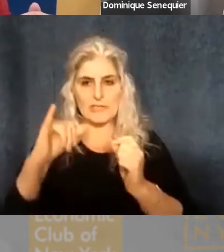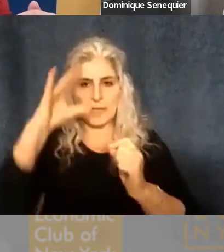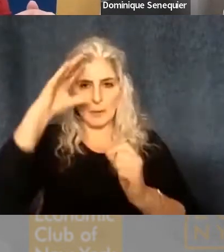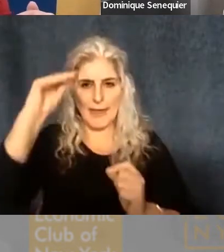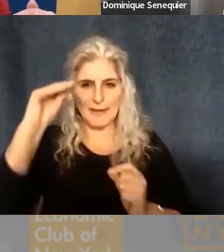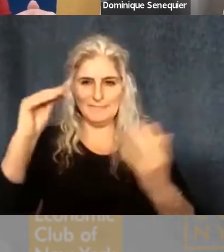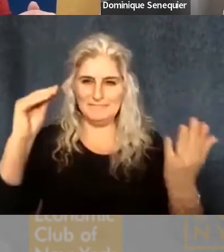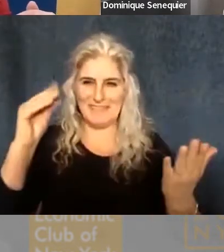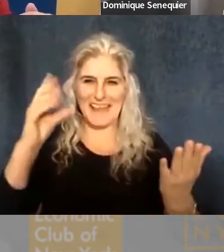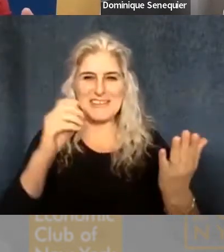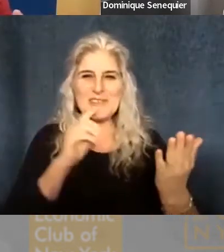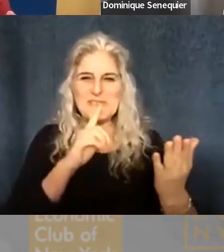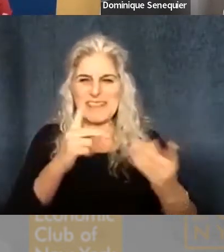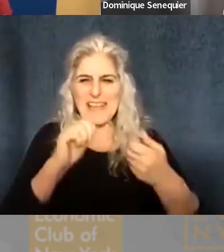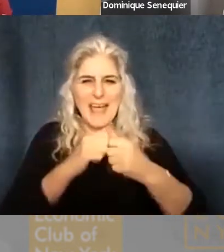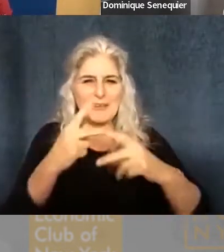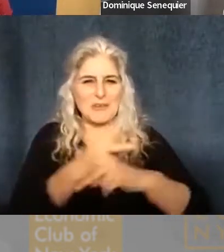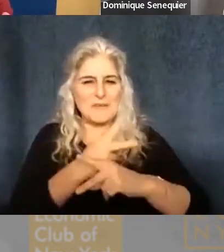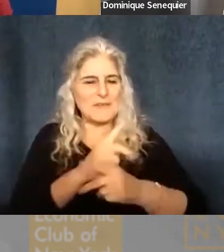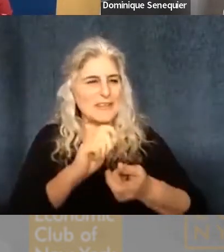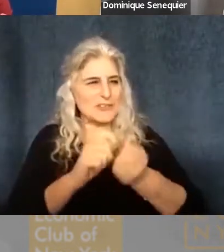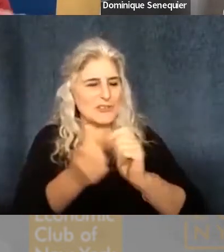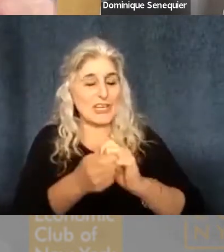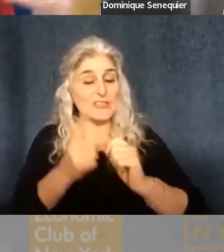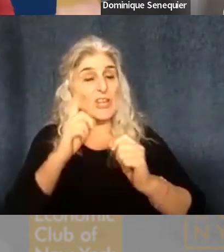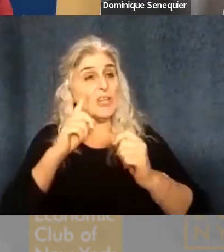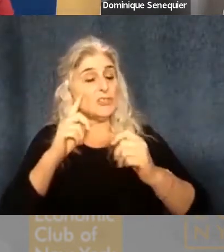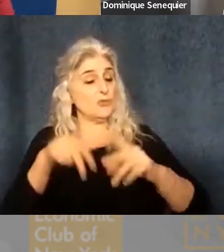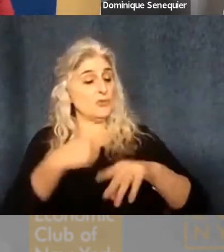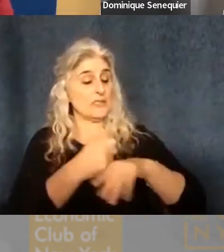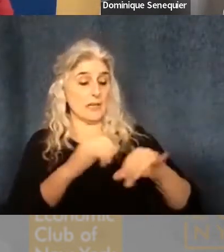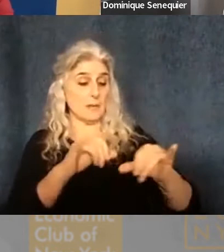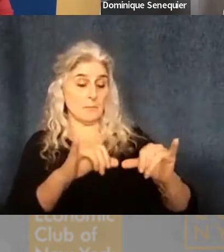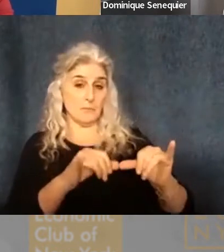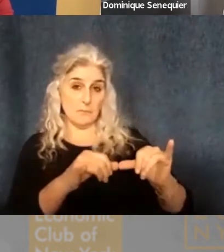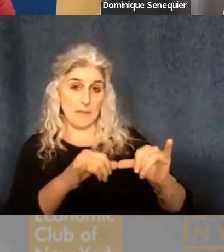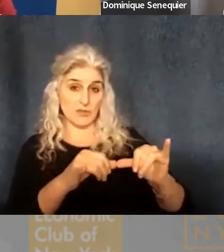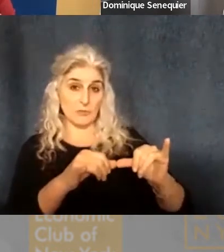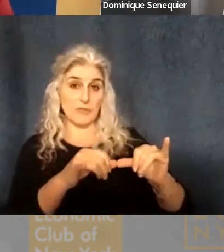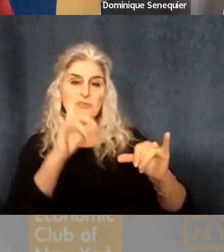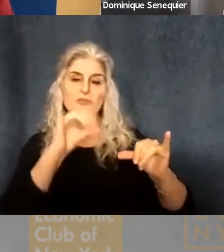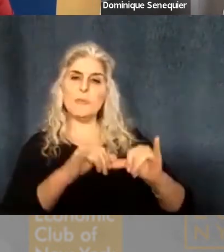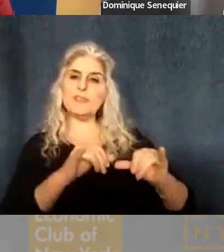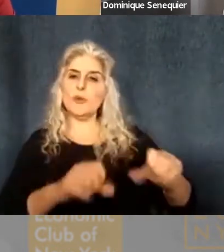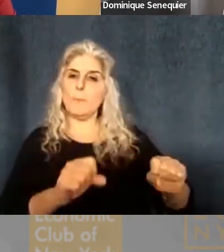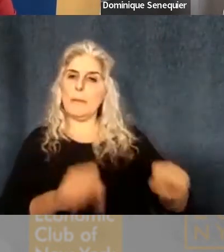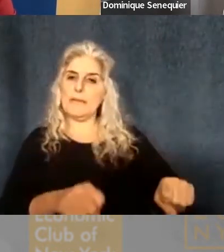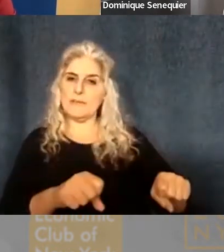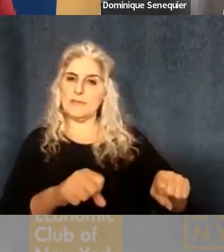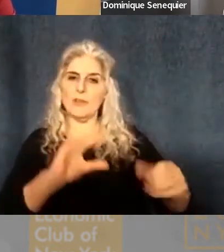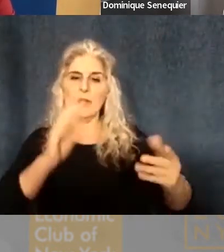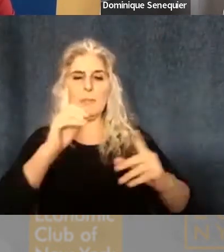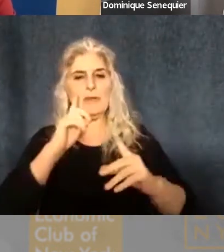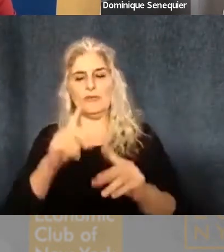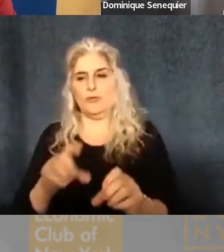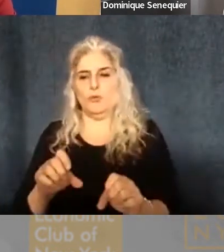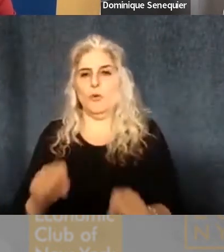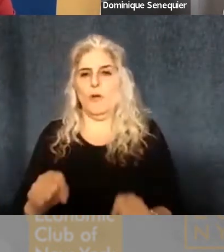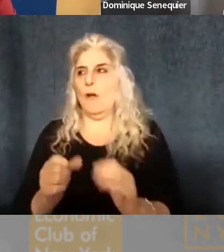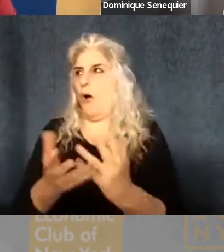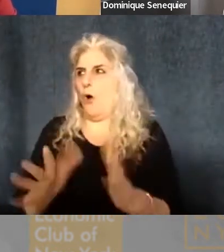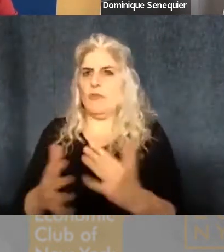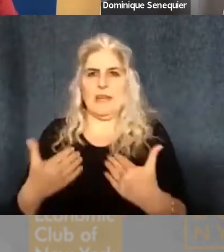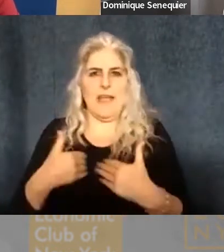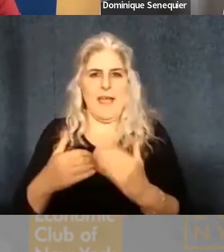criteria for, you know, potential versus ability? And so, you know, having been in the, you know, on the receiving end